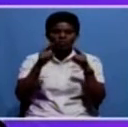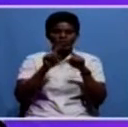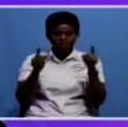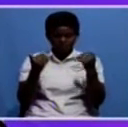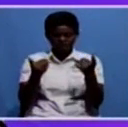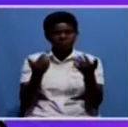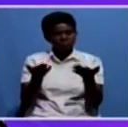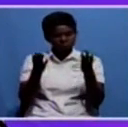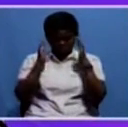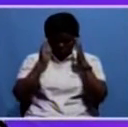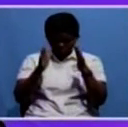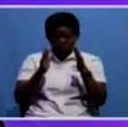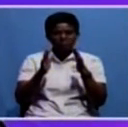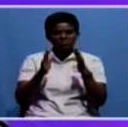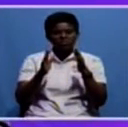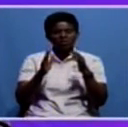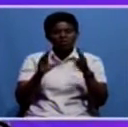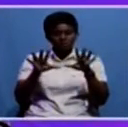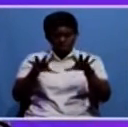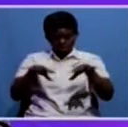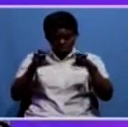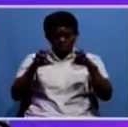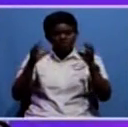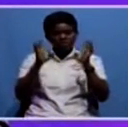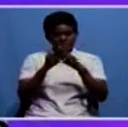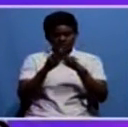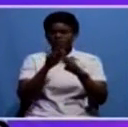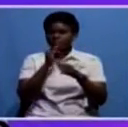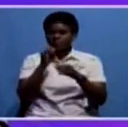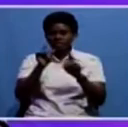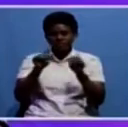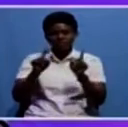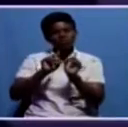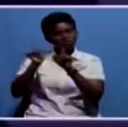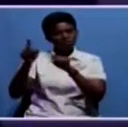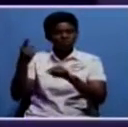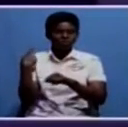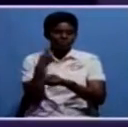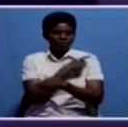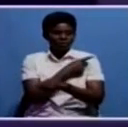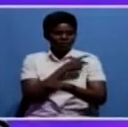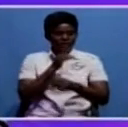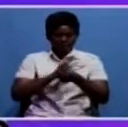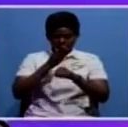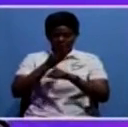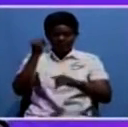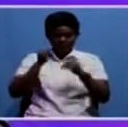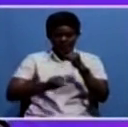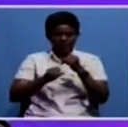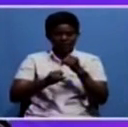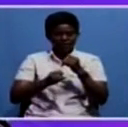been tabled before cabinet yet. But it has to ultimately go to parliament. Remember, at the end of the day, the